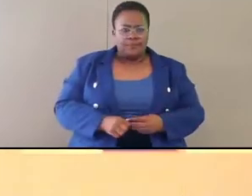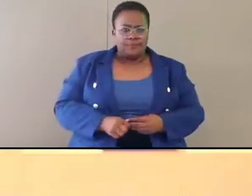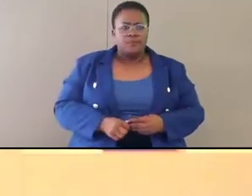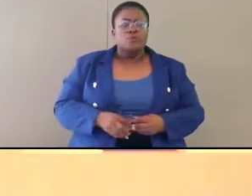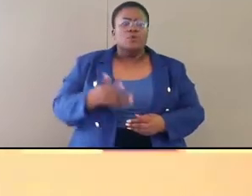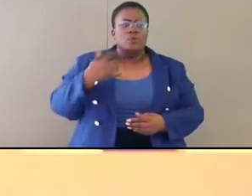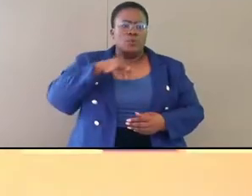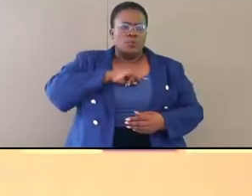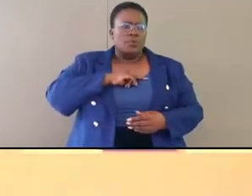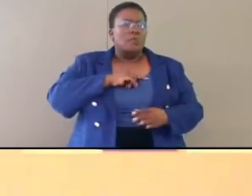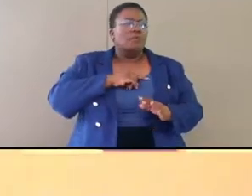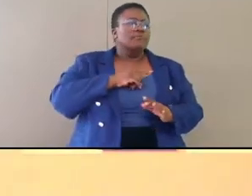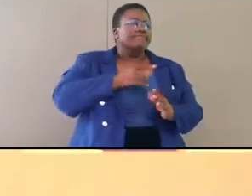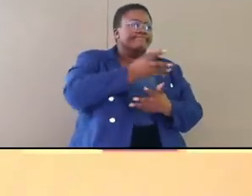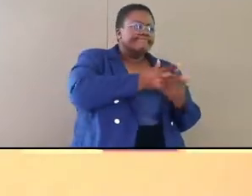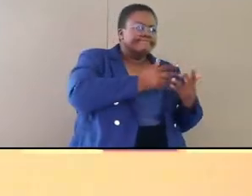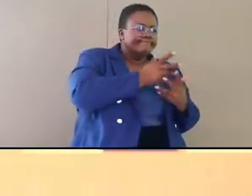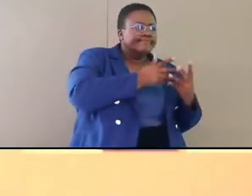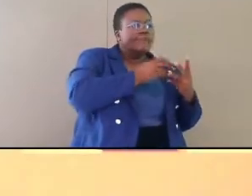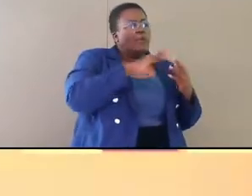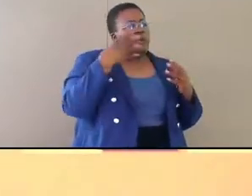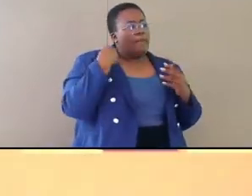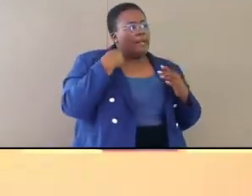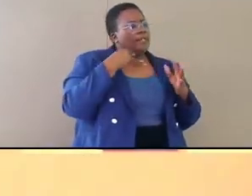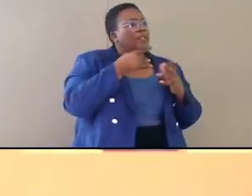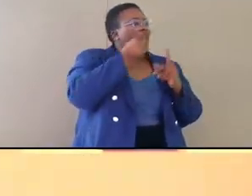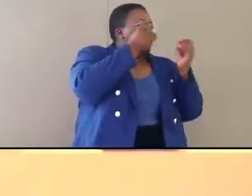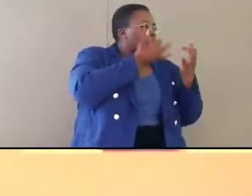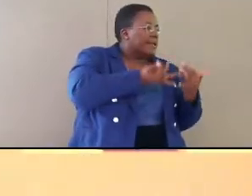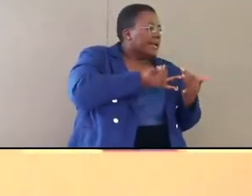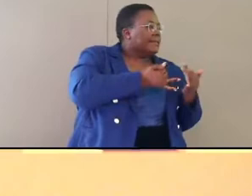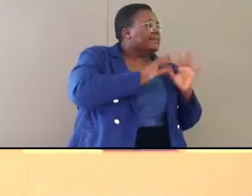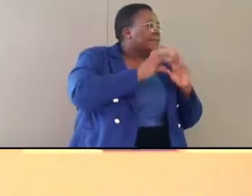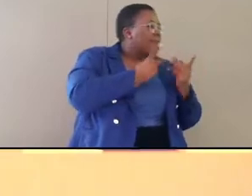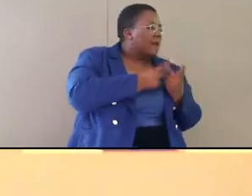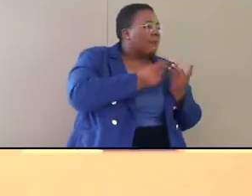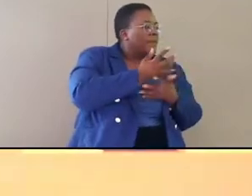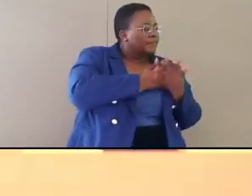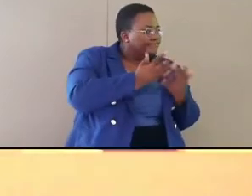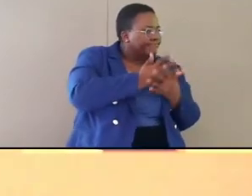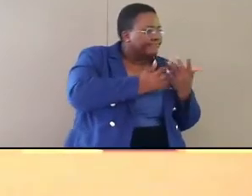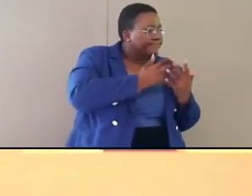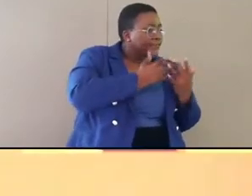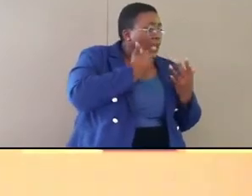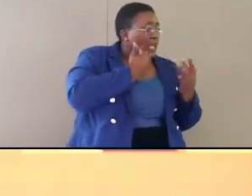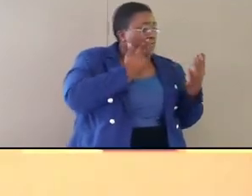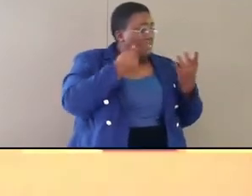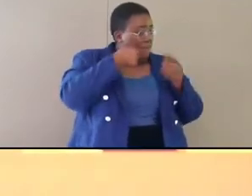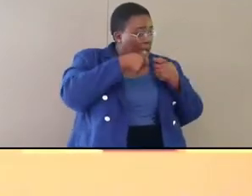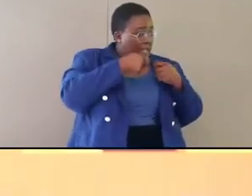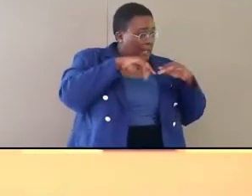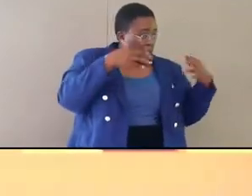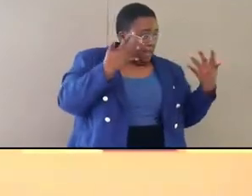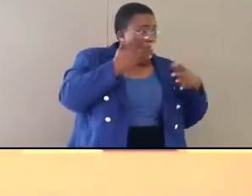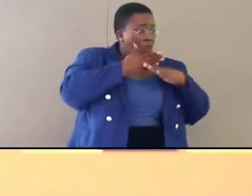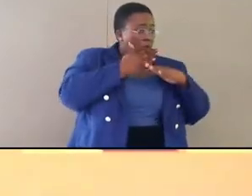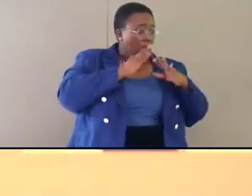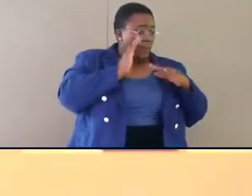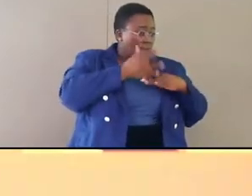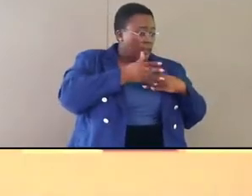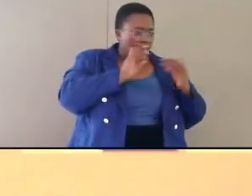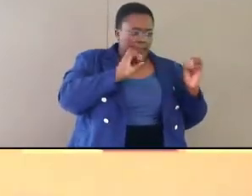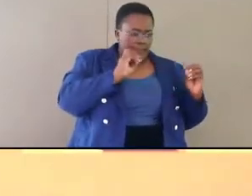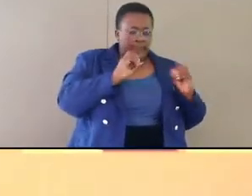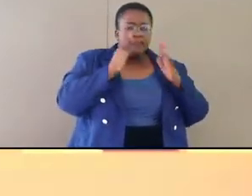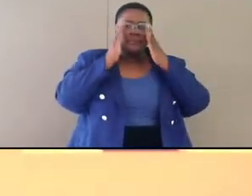and have the dance with the minister of finance and the department to say if it's not funded it will not work same thing as